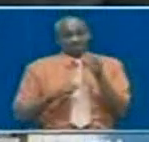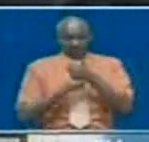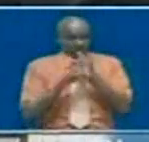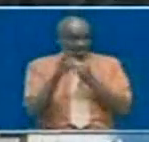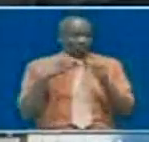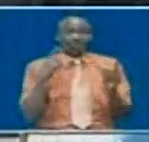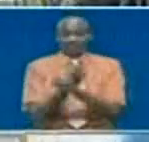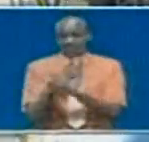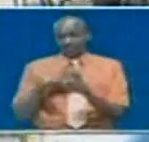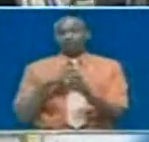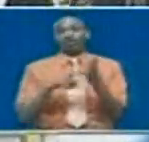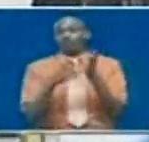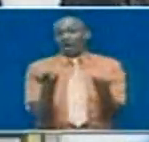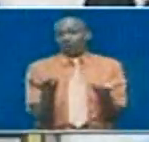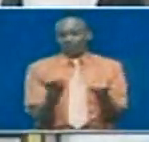at the coast.